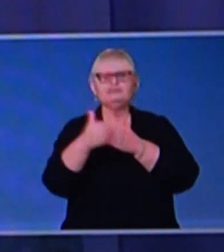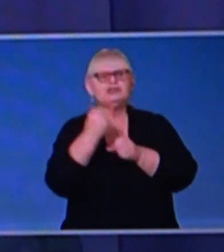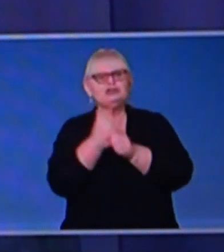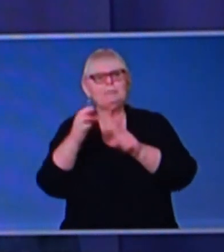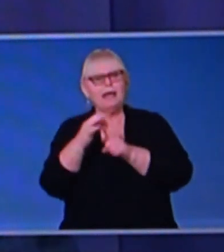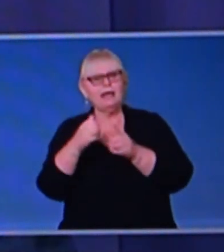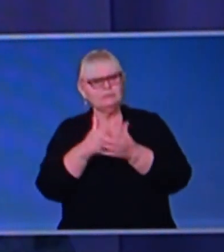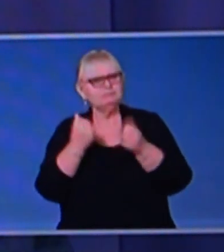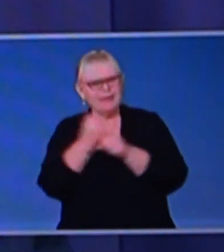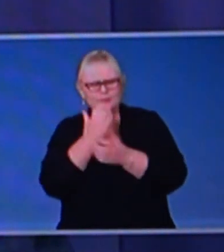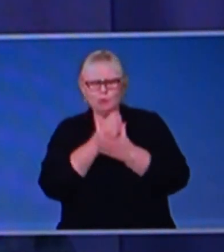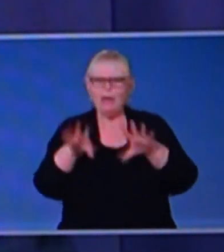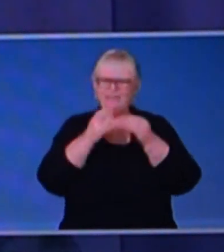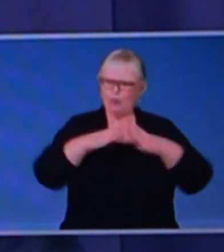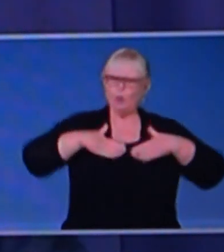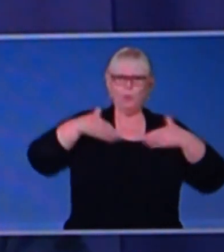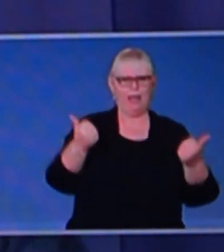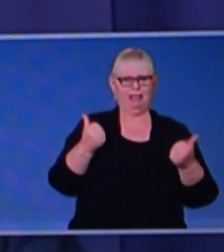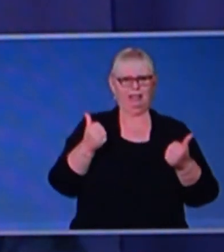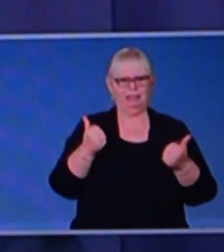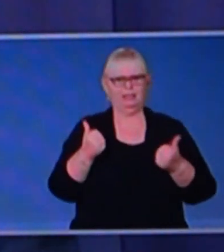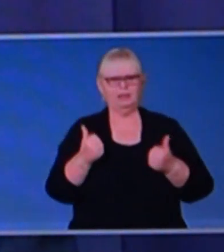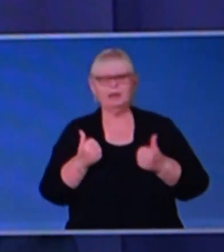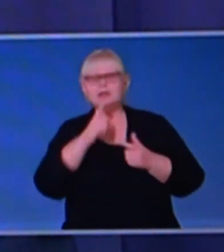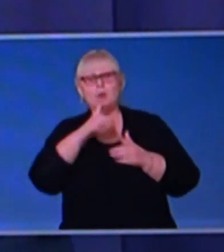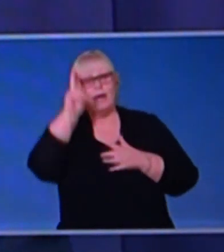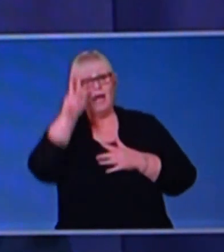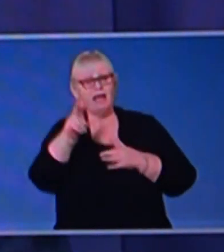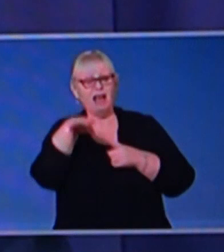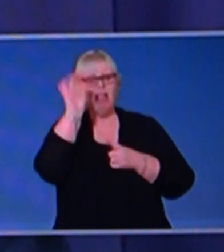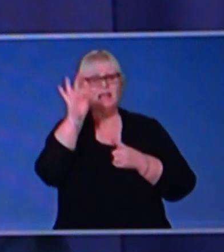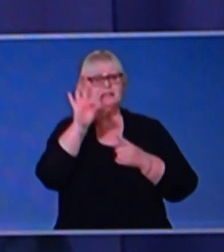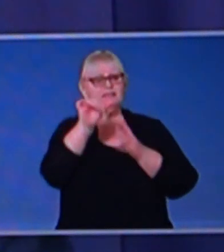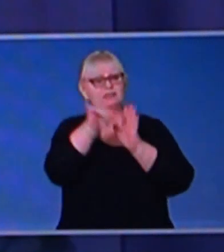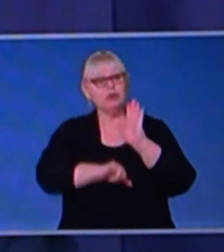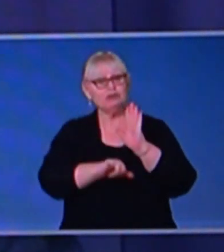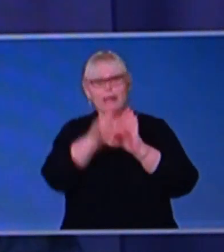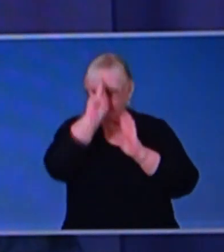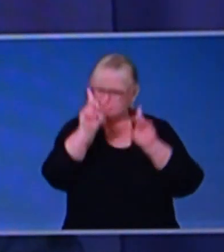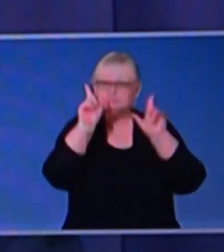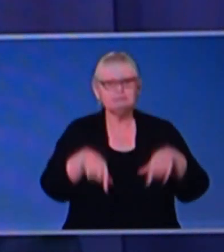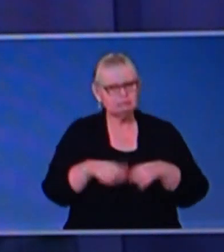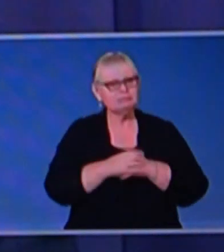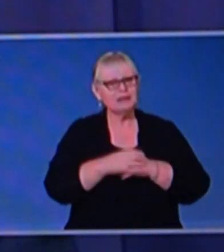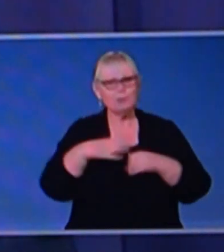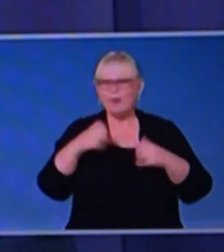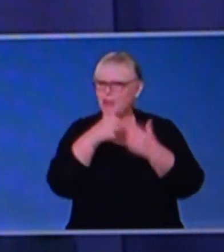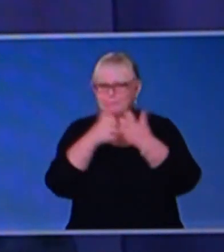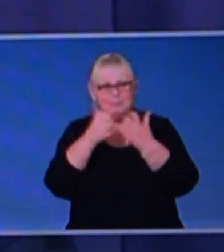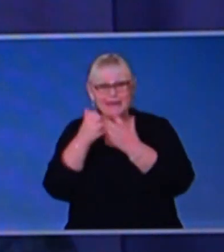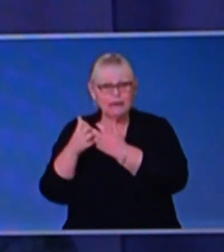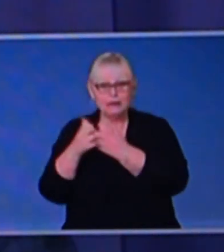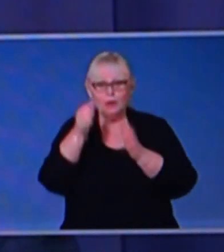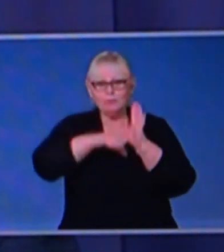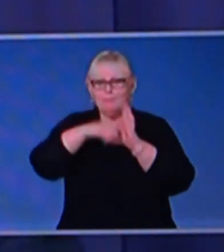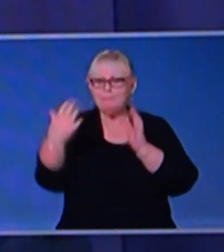address their broader health issues. Elective surgery has recommenced for that very purpose as well, for the many important surgeries that need to take place